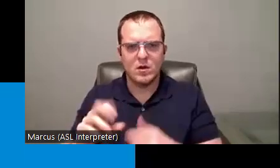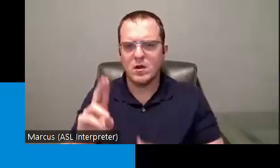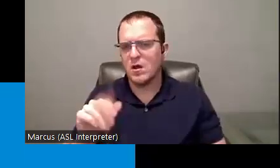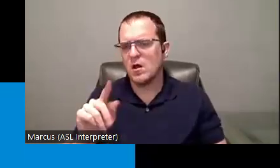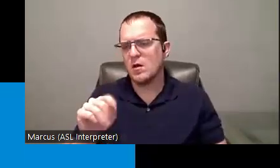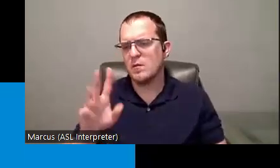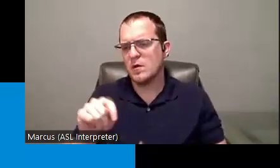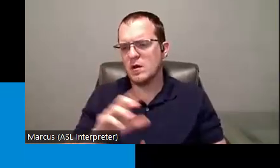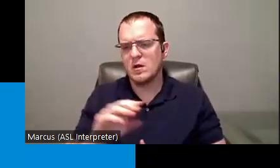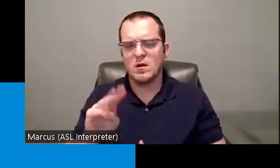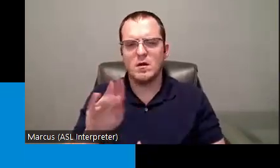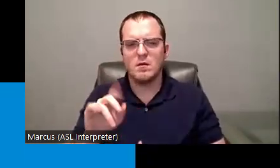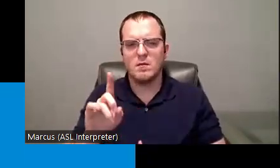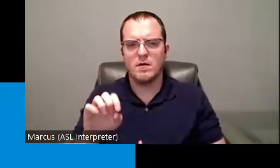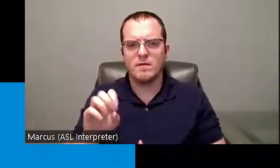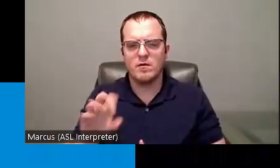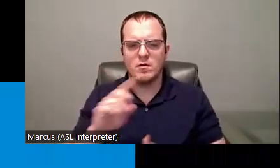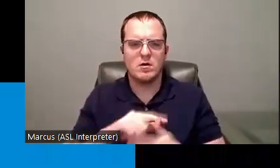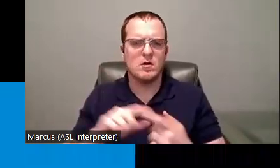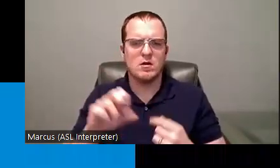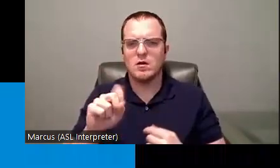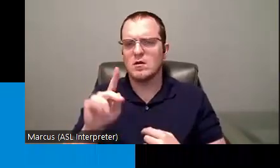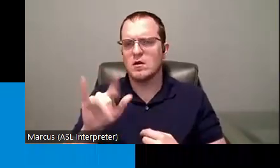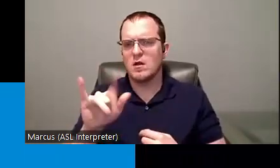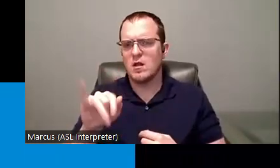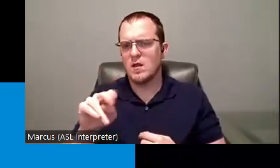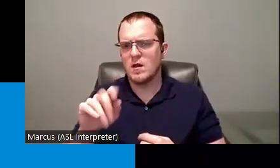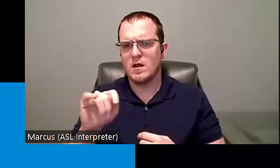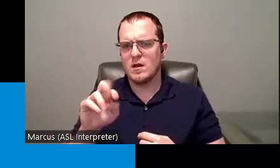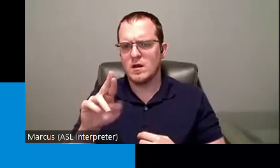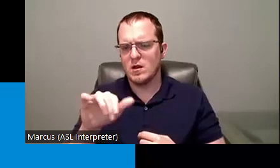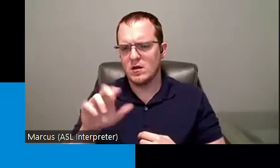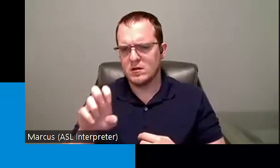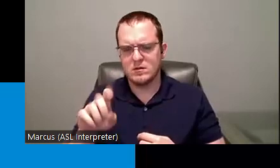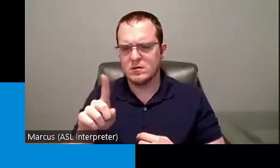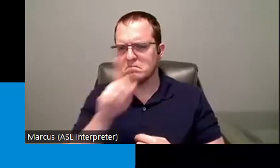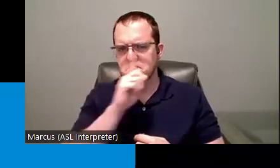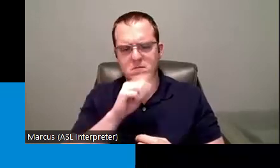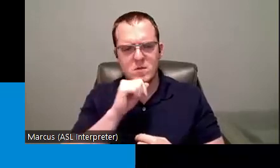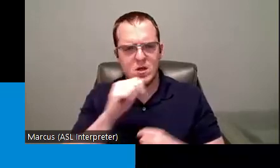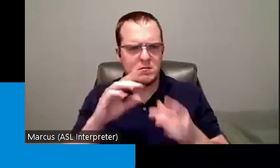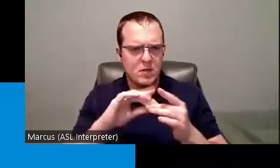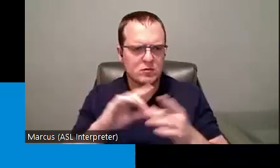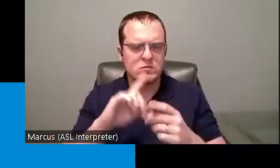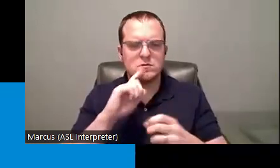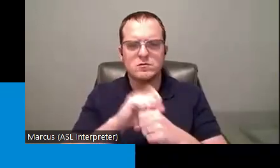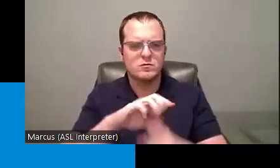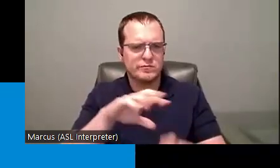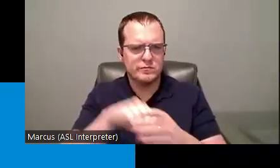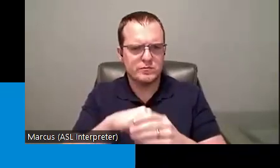like Bedford Dwellings, like Skyline Terrace that were not mentioned or fit into